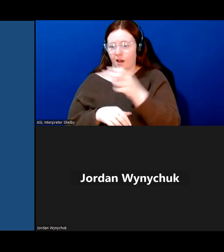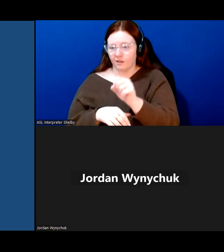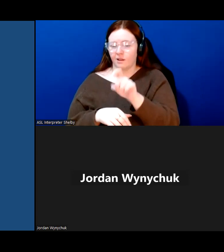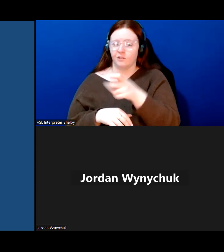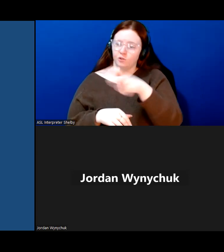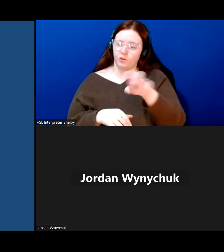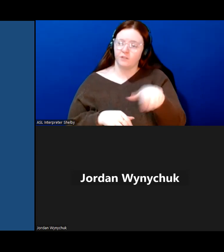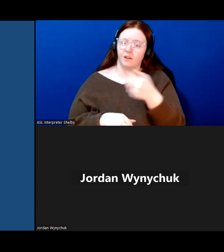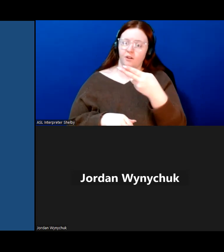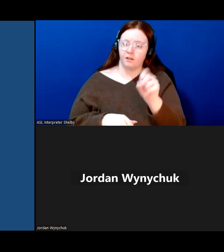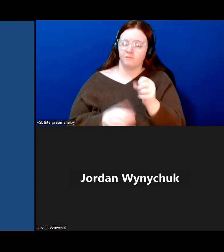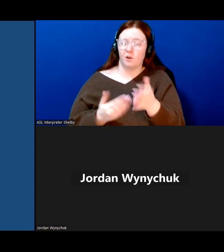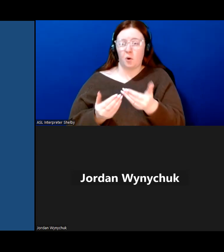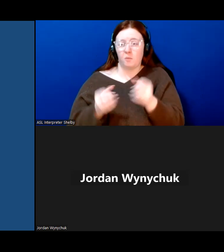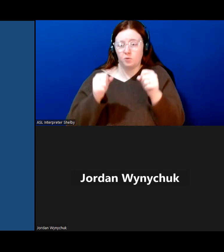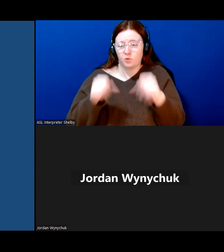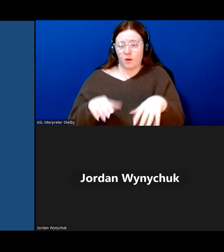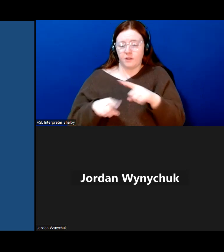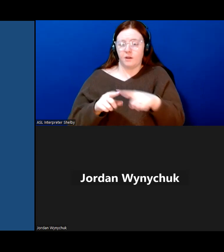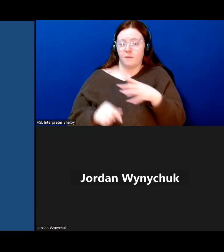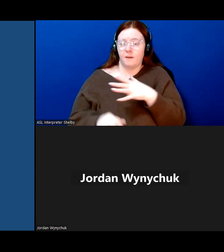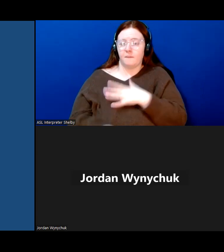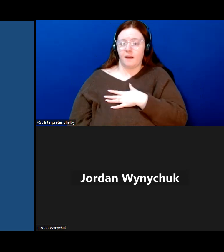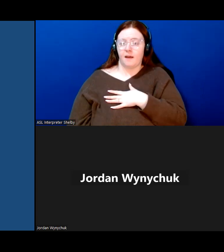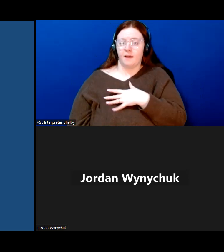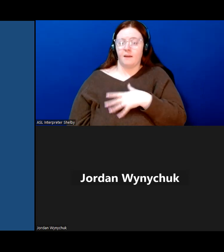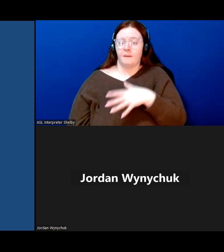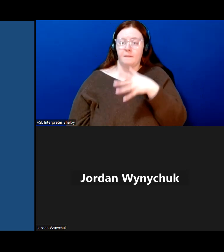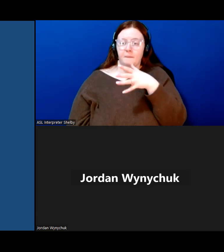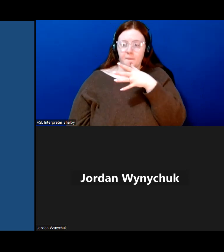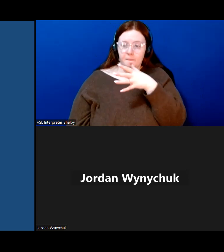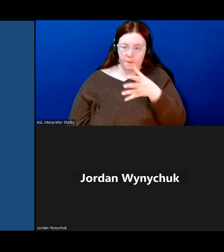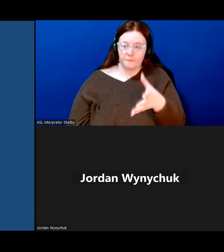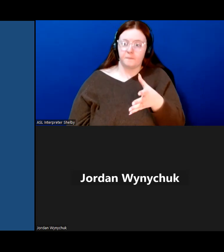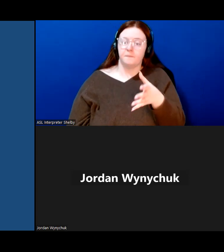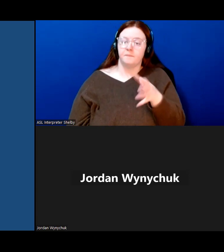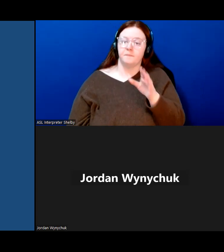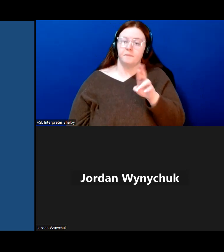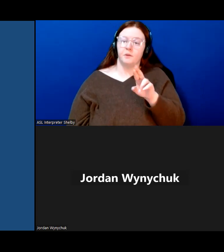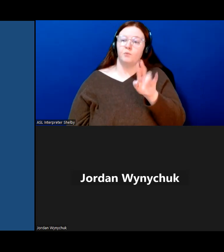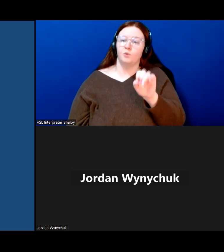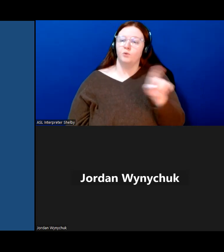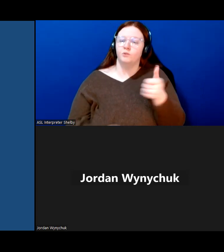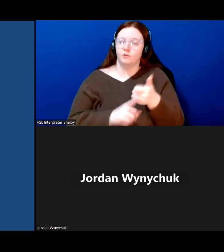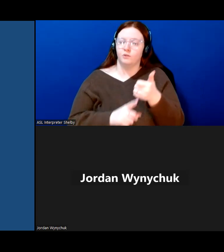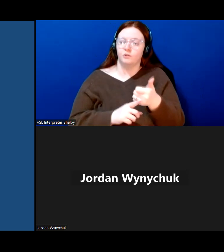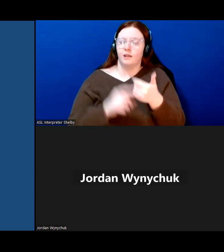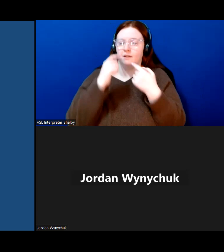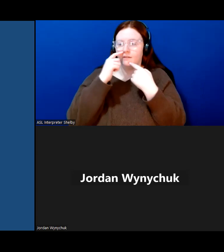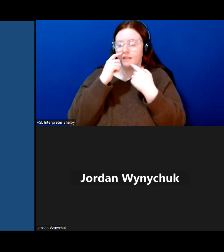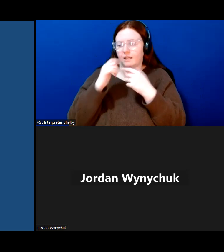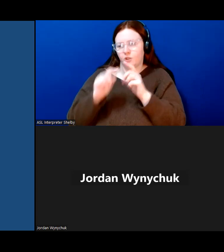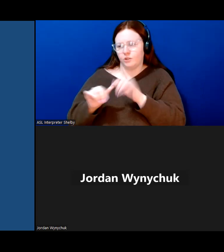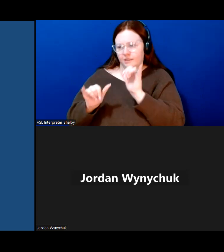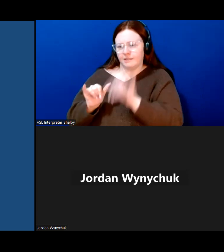I almost dropped out, but my nan, Bruce, my mom's mom, convinced me to stay. I couldn't say no to my nan.